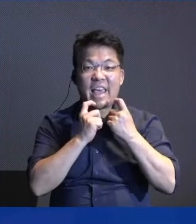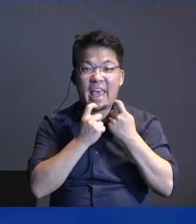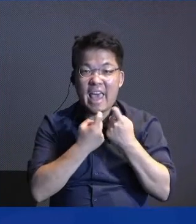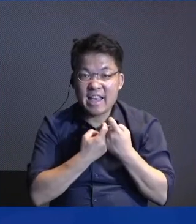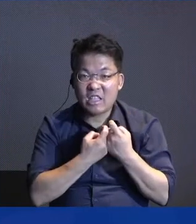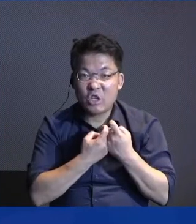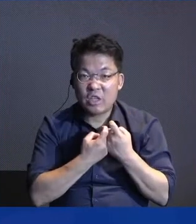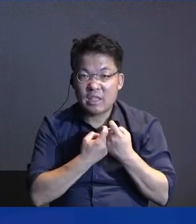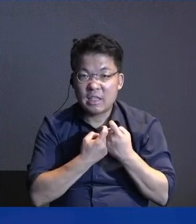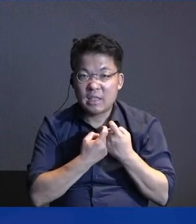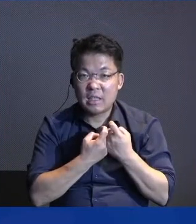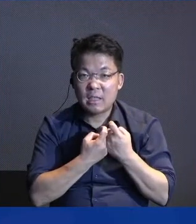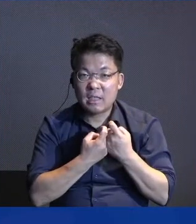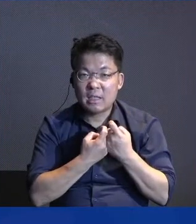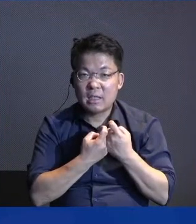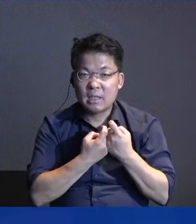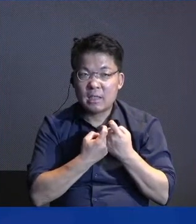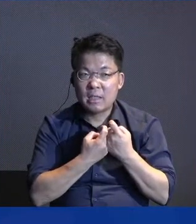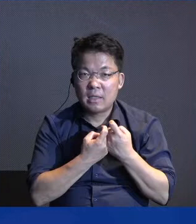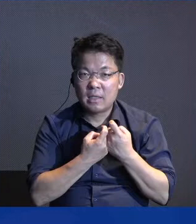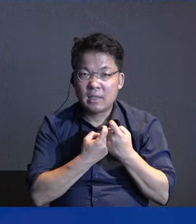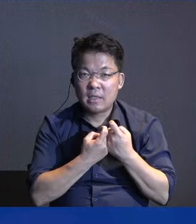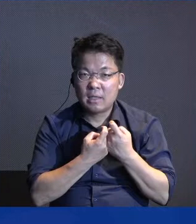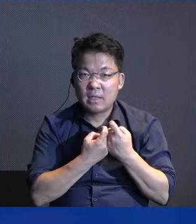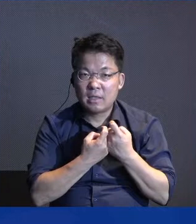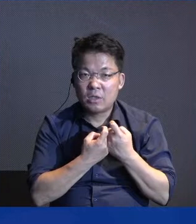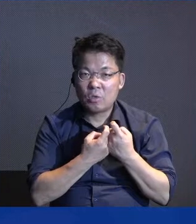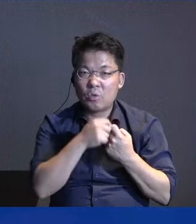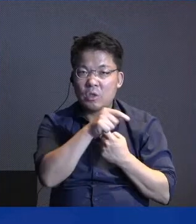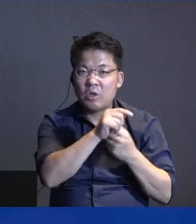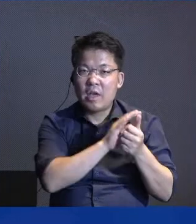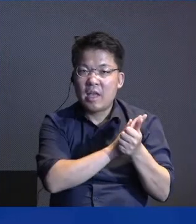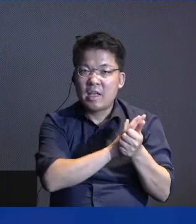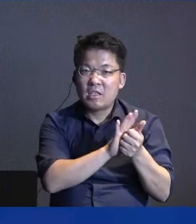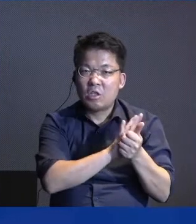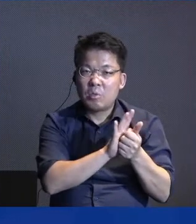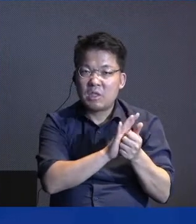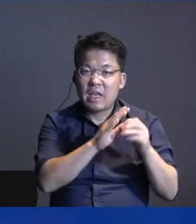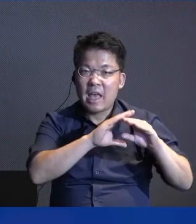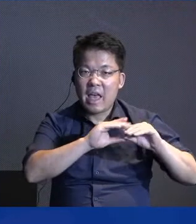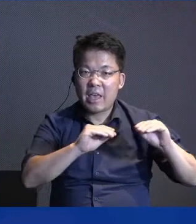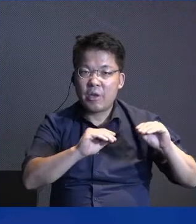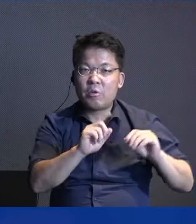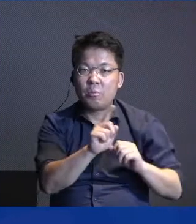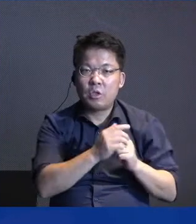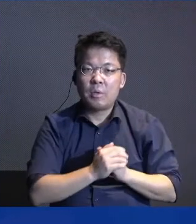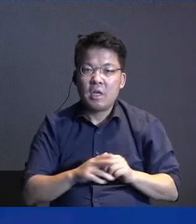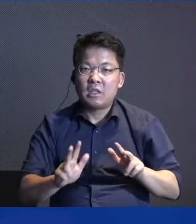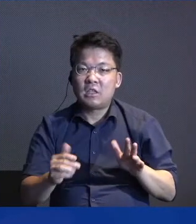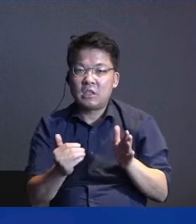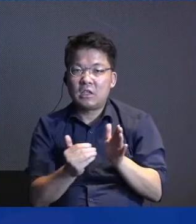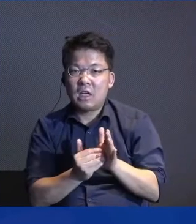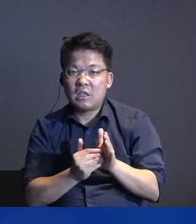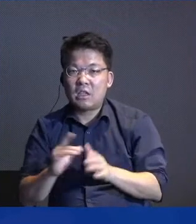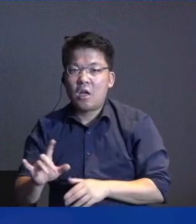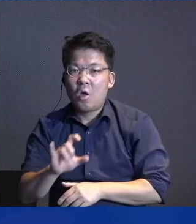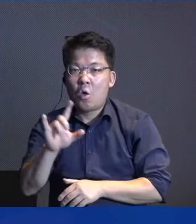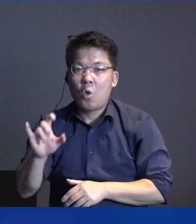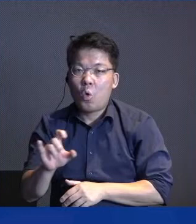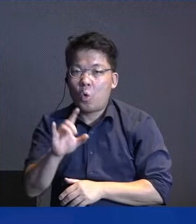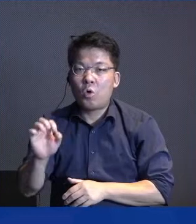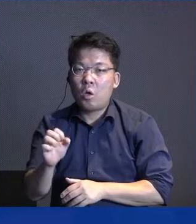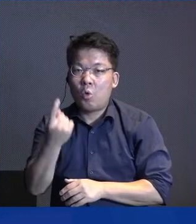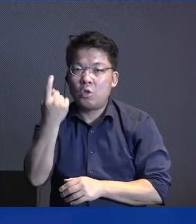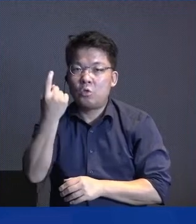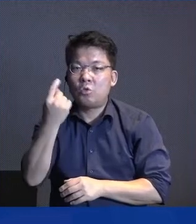negative effect of pandemic on increased adversities in aging population. But interestingly as well,